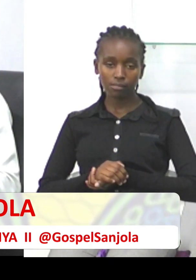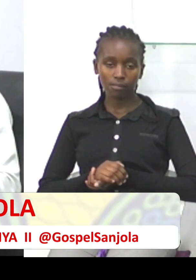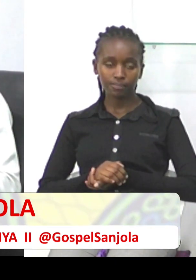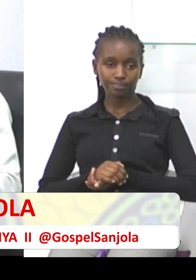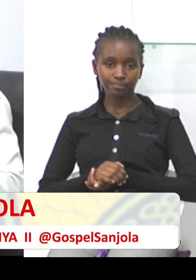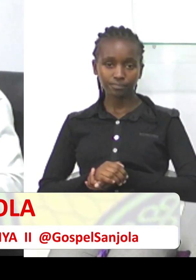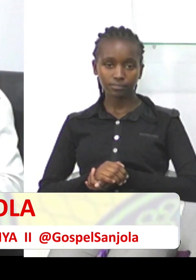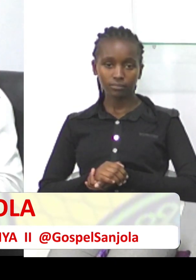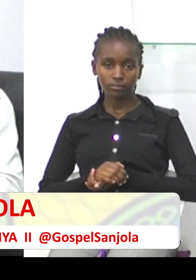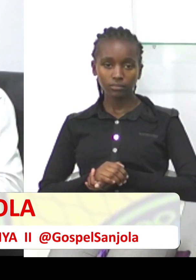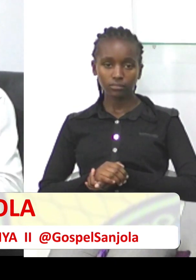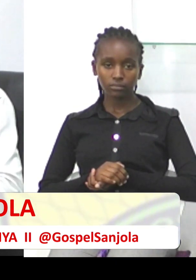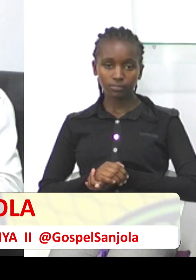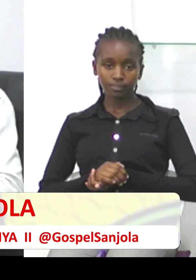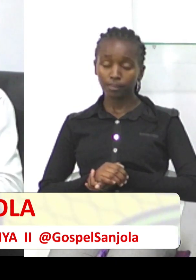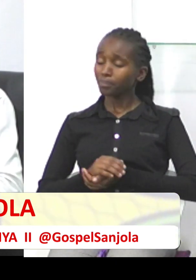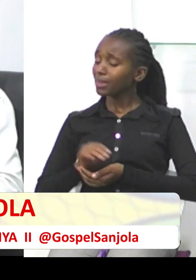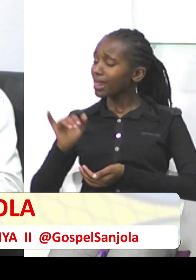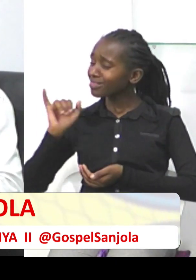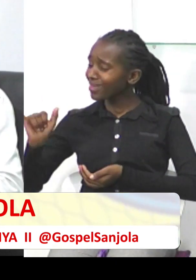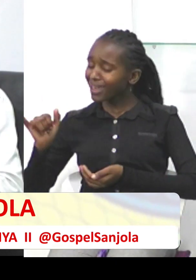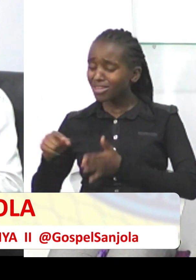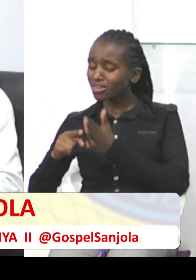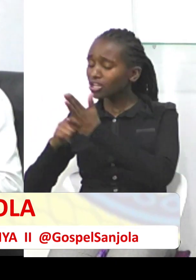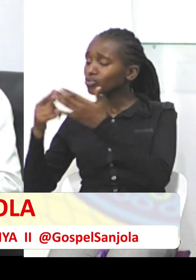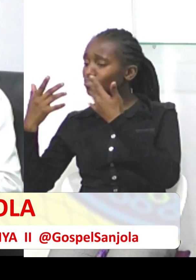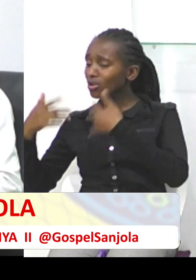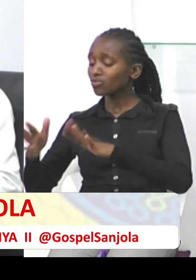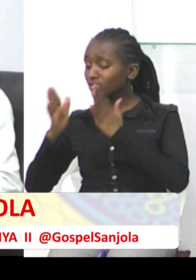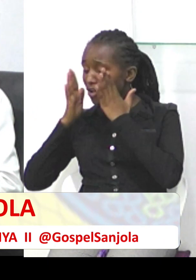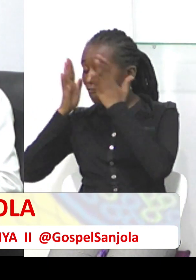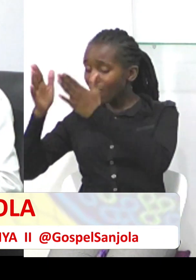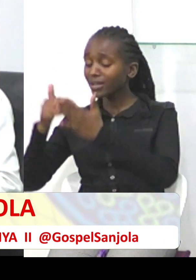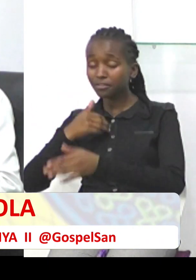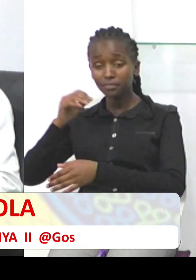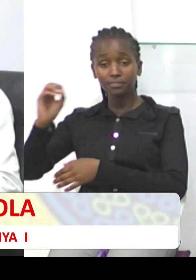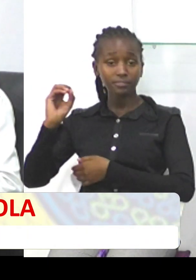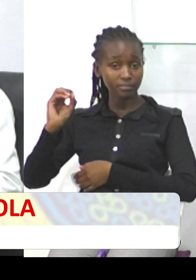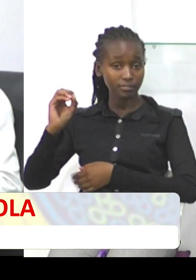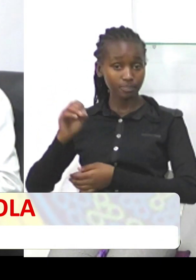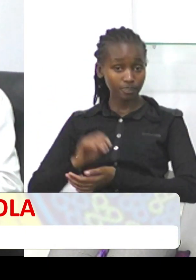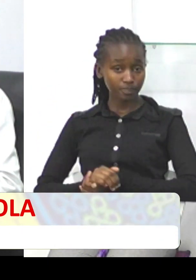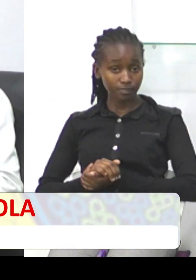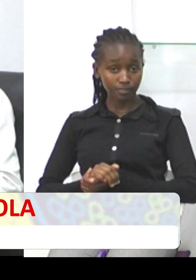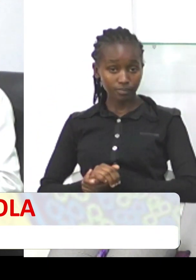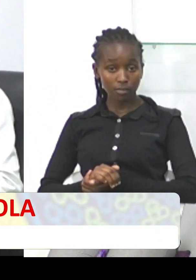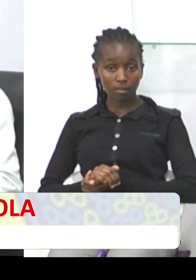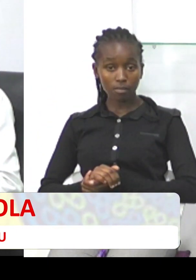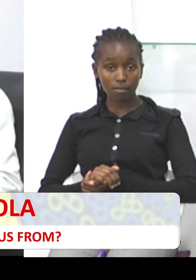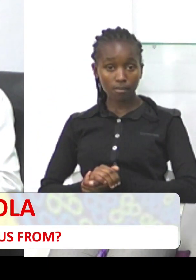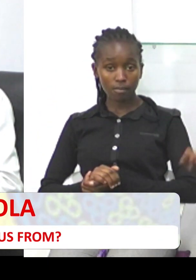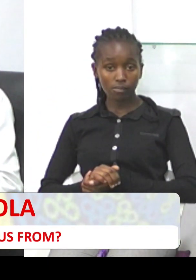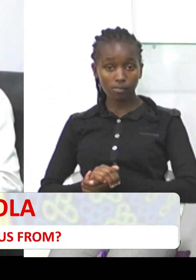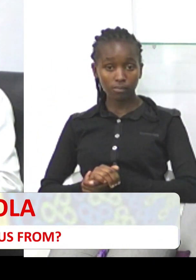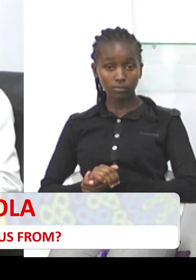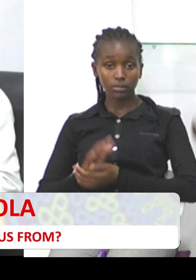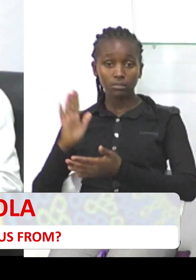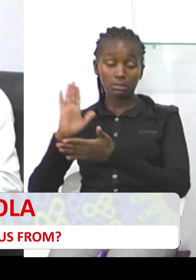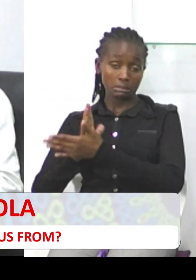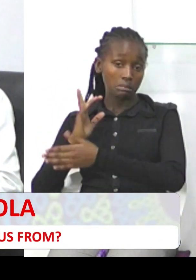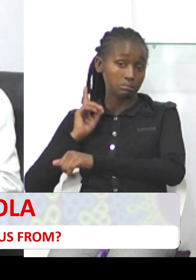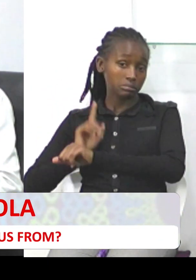spiritual. And we are losing focus. You see? And that's why you see, we are always looking